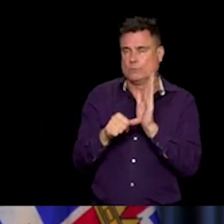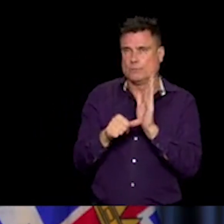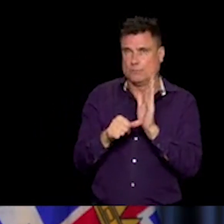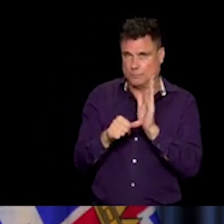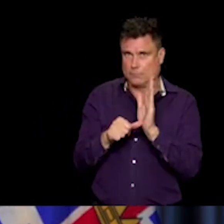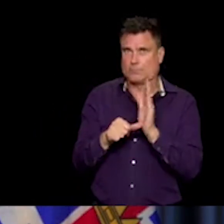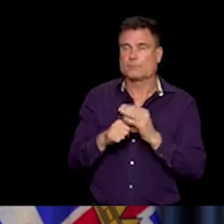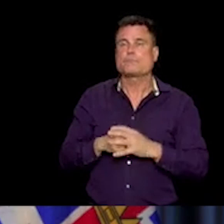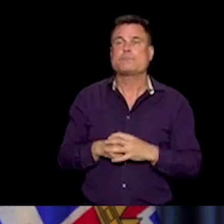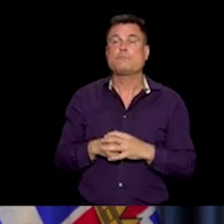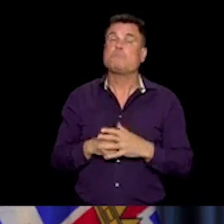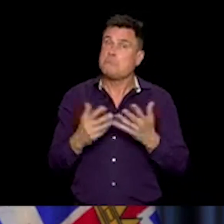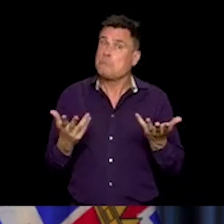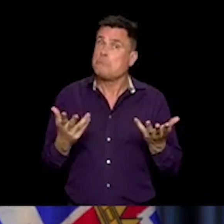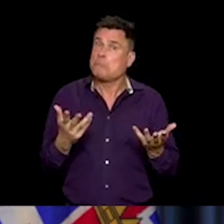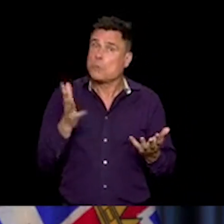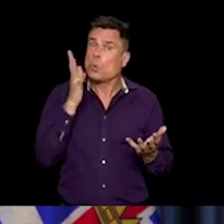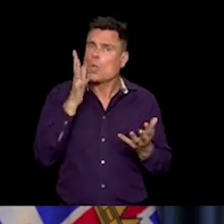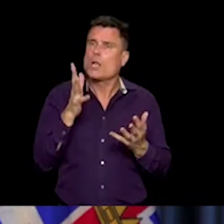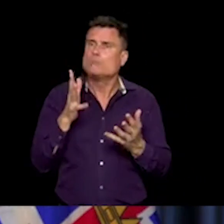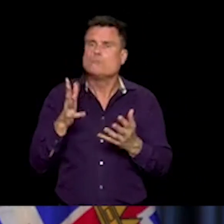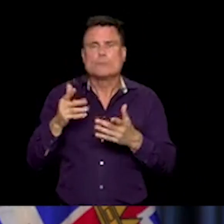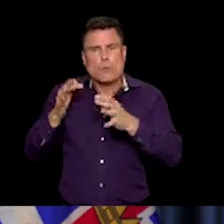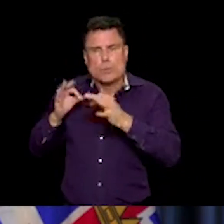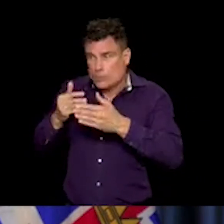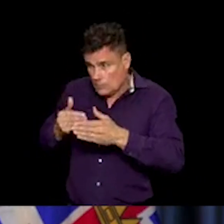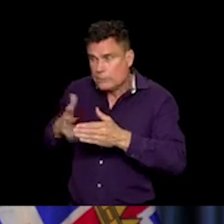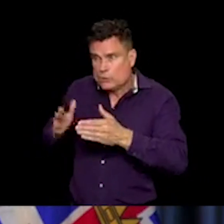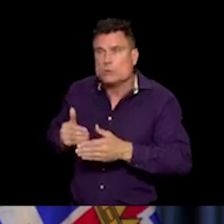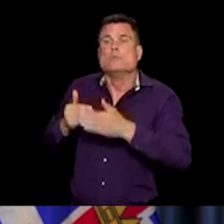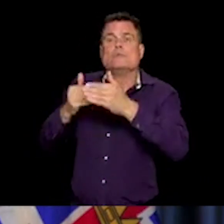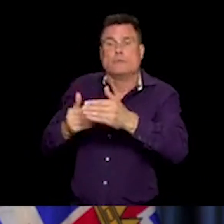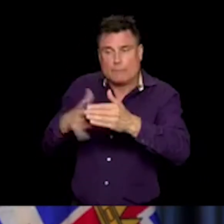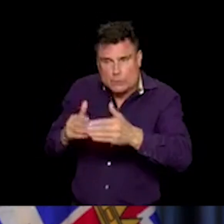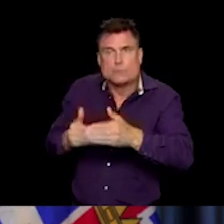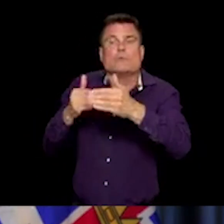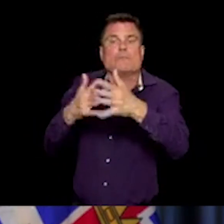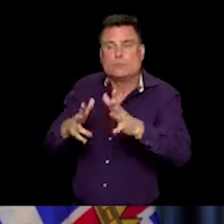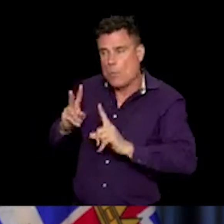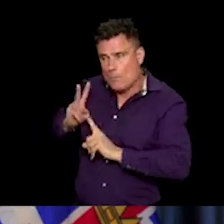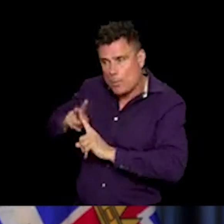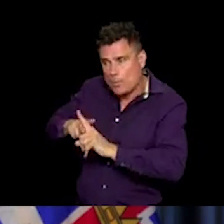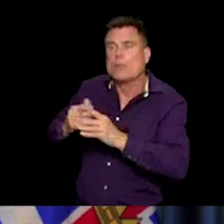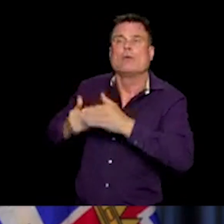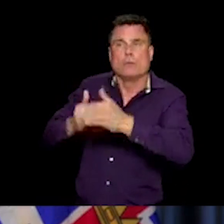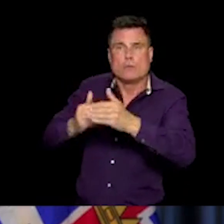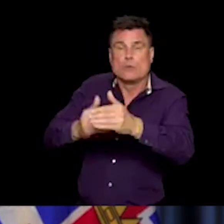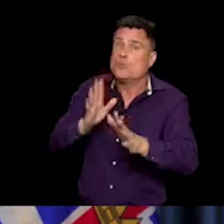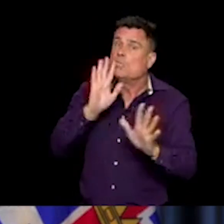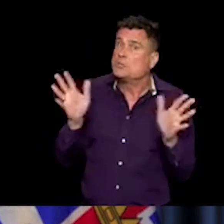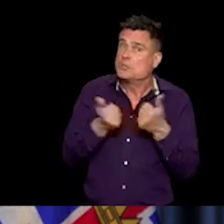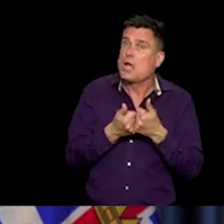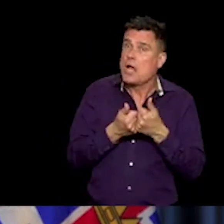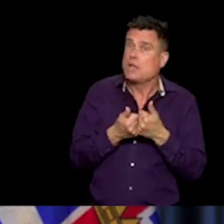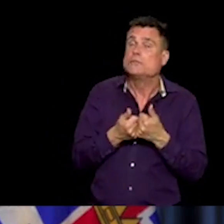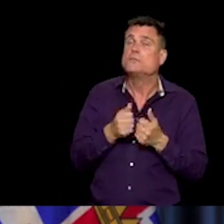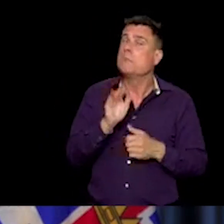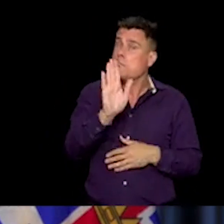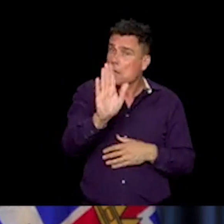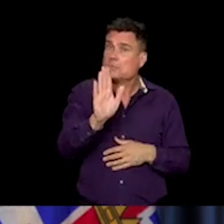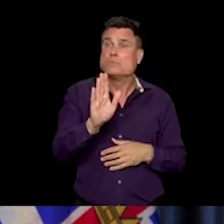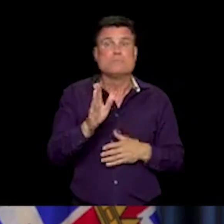contacted 12,016 patients in BC as part of that plan. And this week, the surgeries booked this week, the